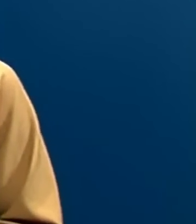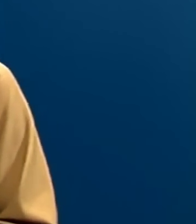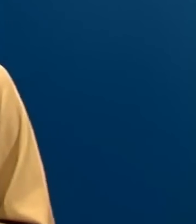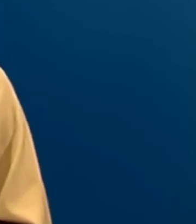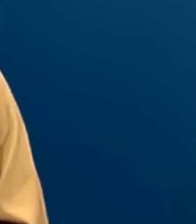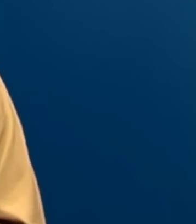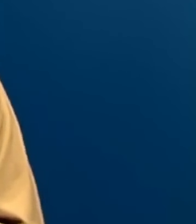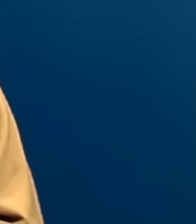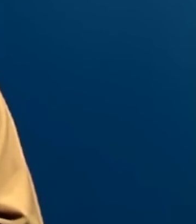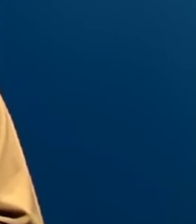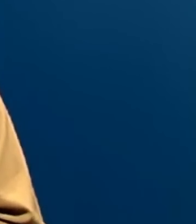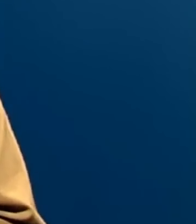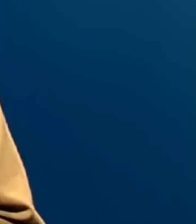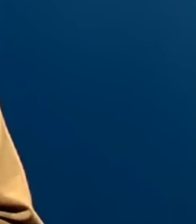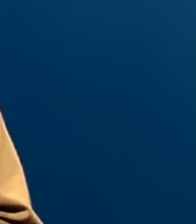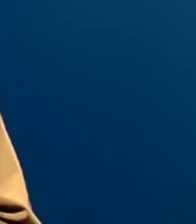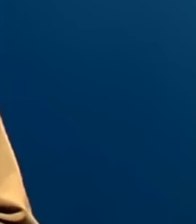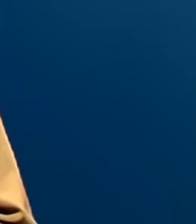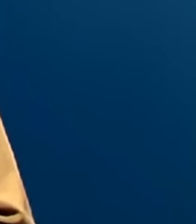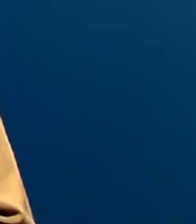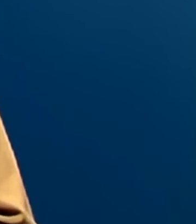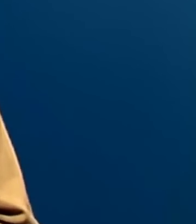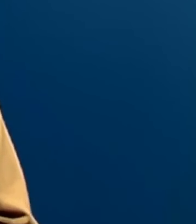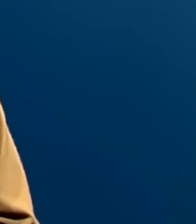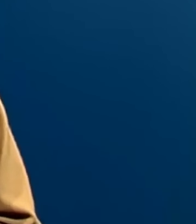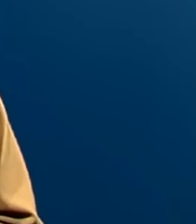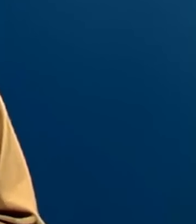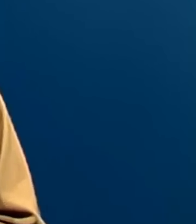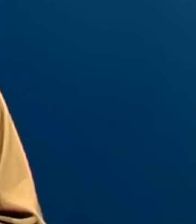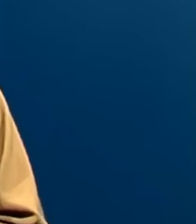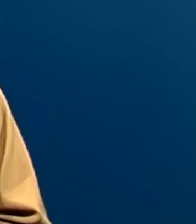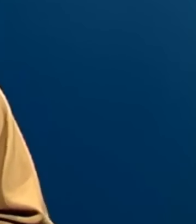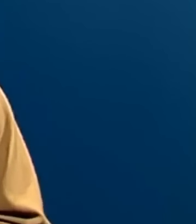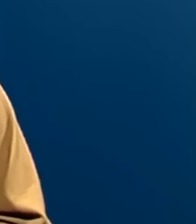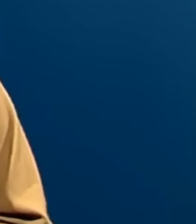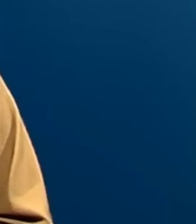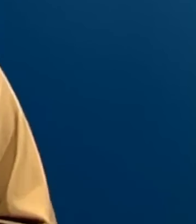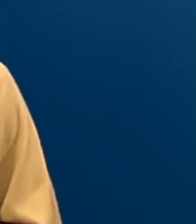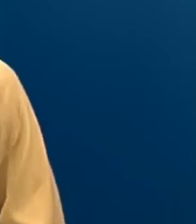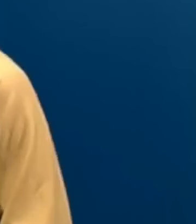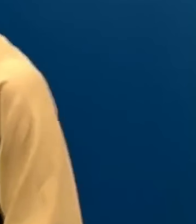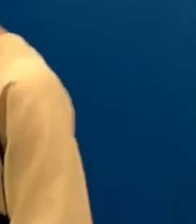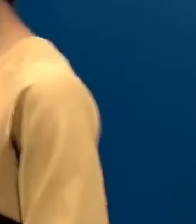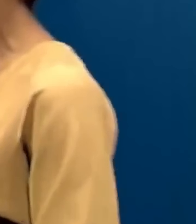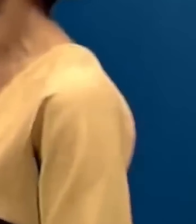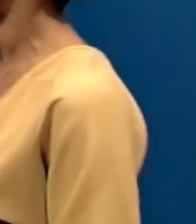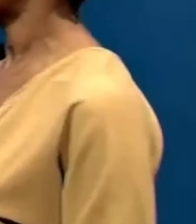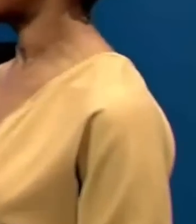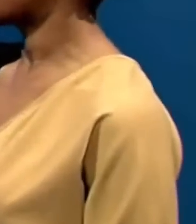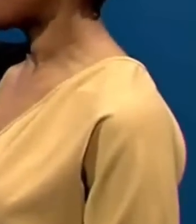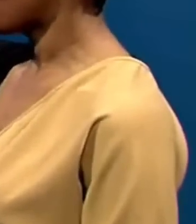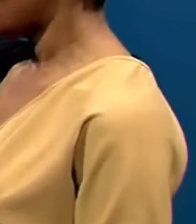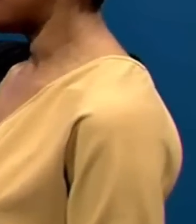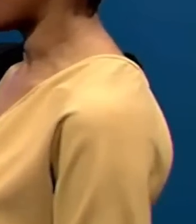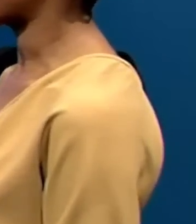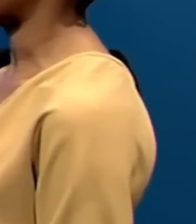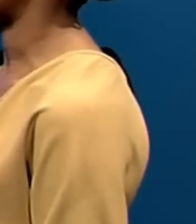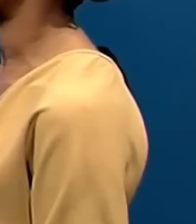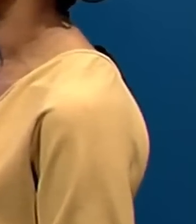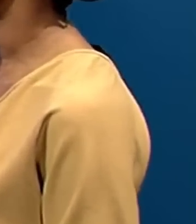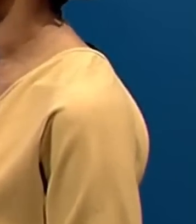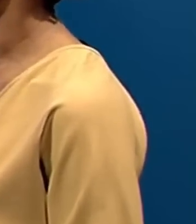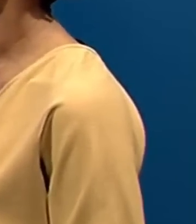go di le 31 mo Thapameng Ladysmith ka digata di le 9 go ya go di le 29 Eastern Cape le teng